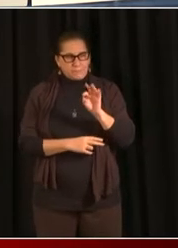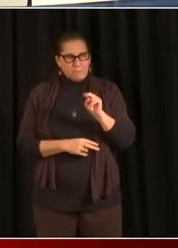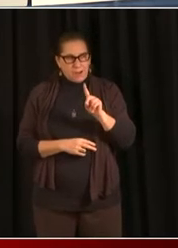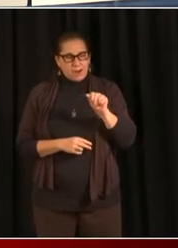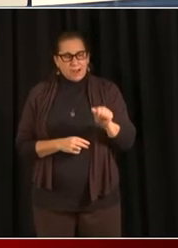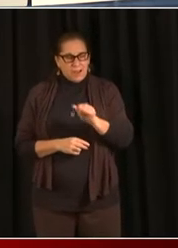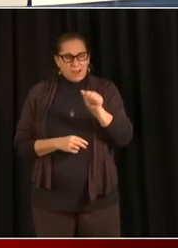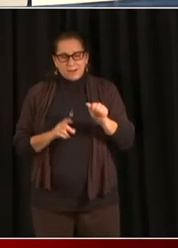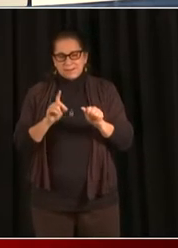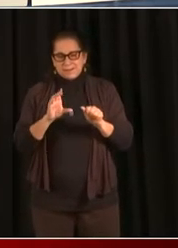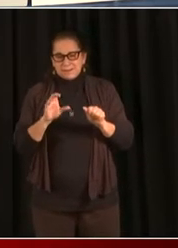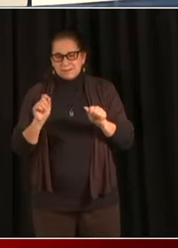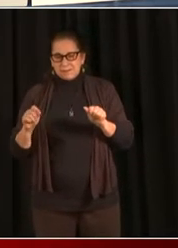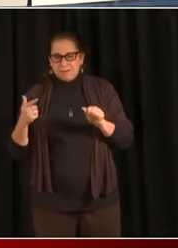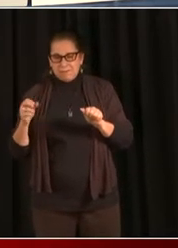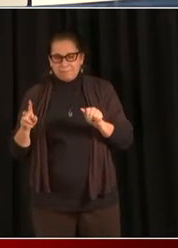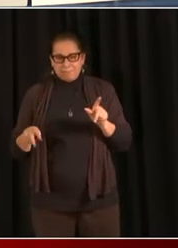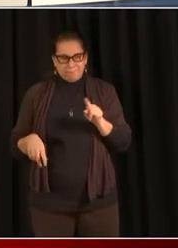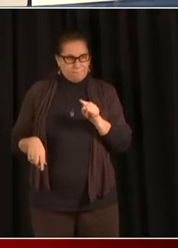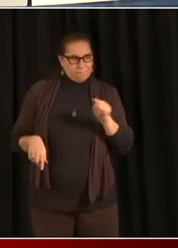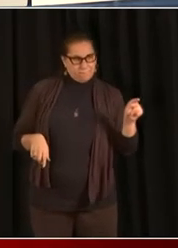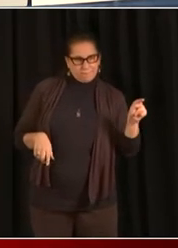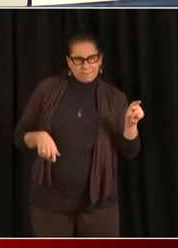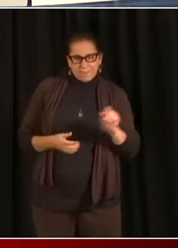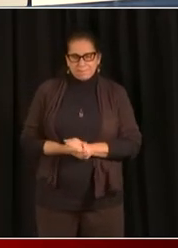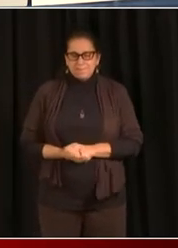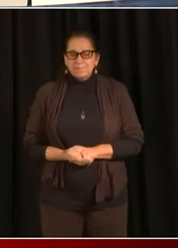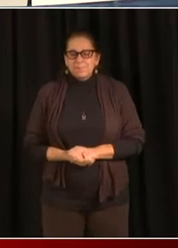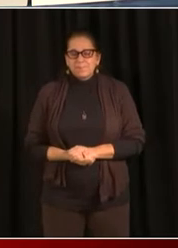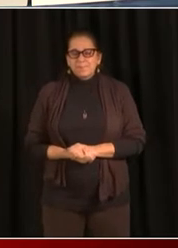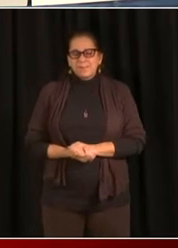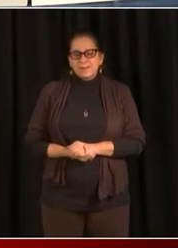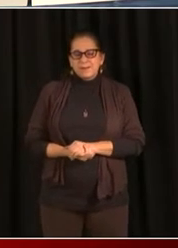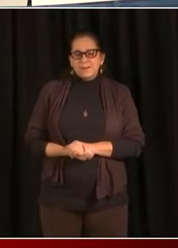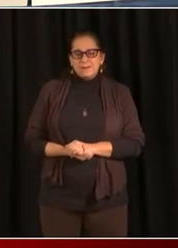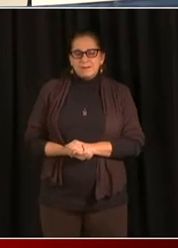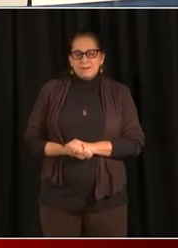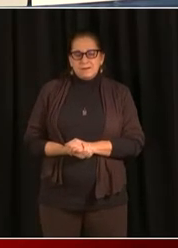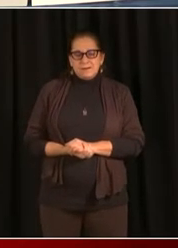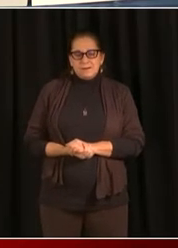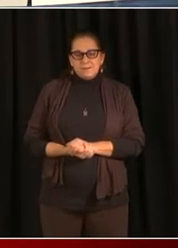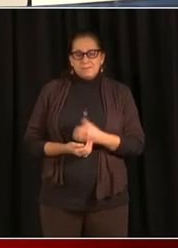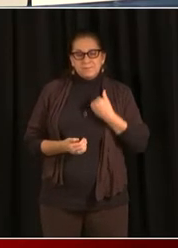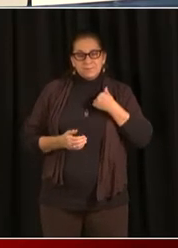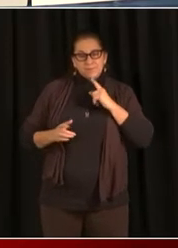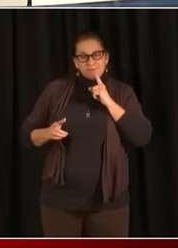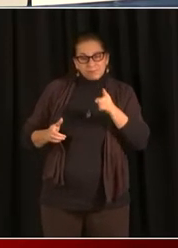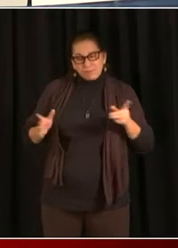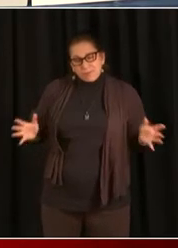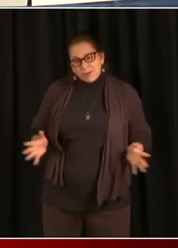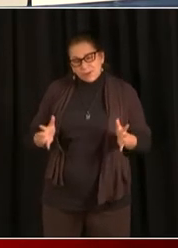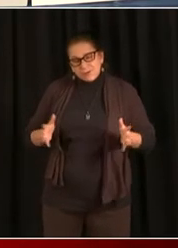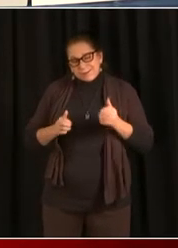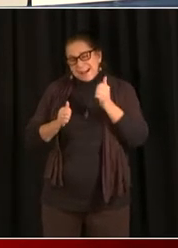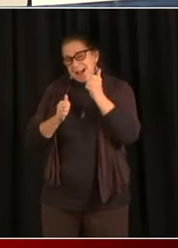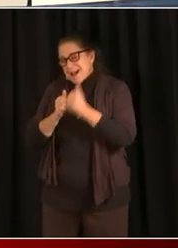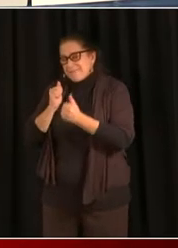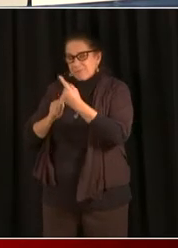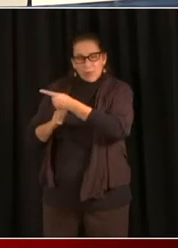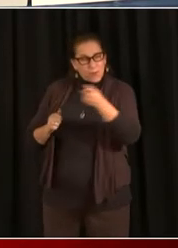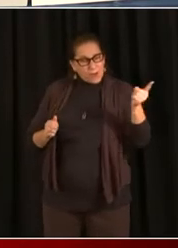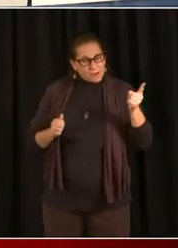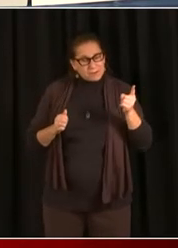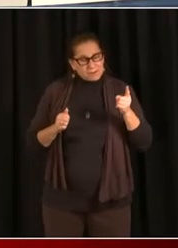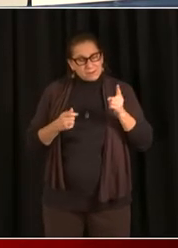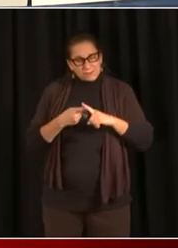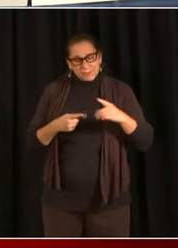brief overview of the retail fund. I encourage everyone, especially in this time, we know people are hurting, we know businesses are